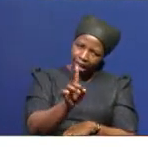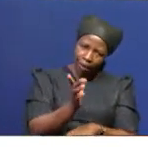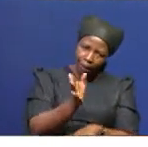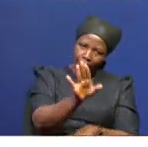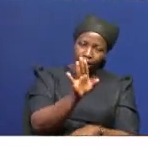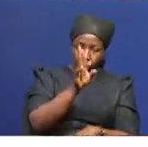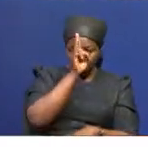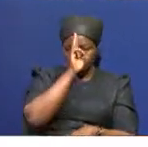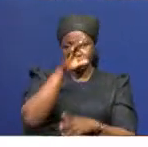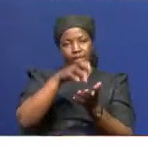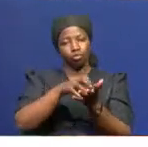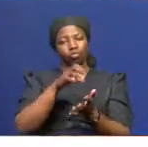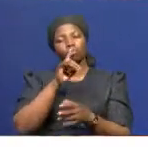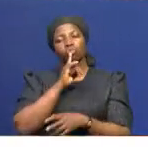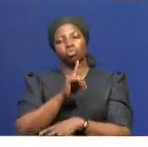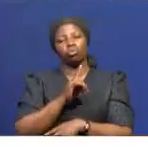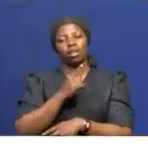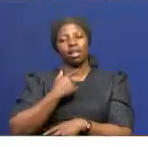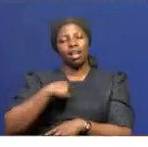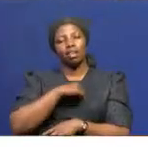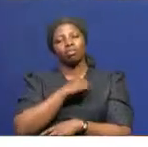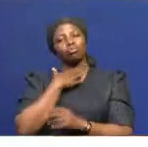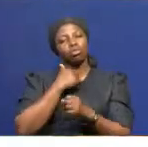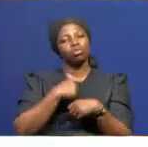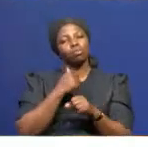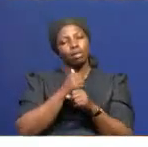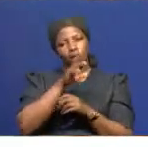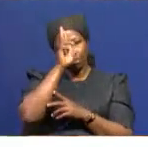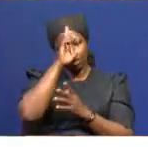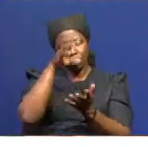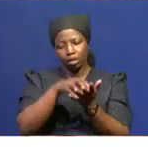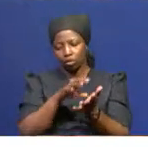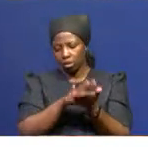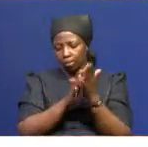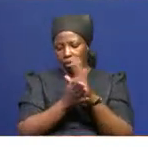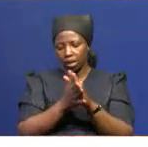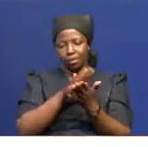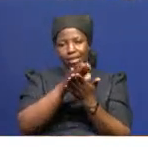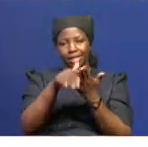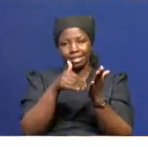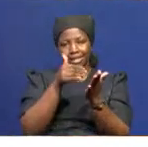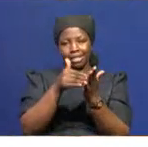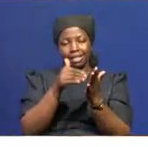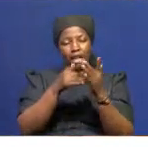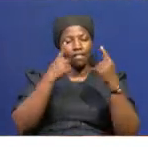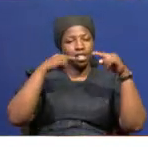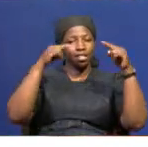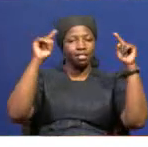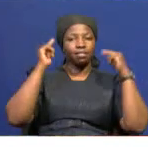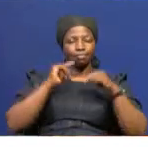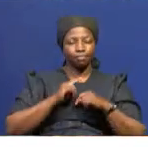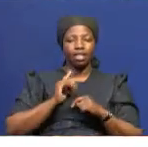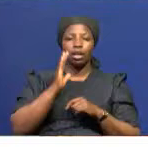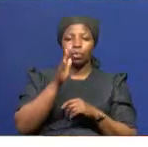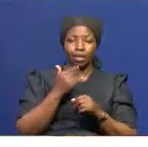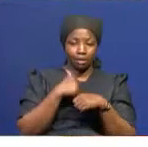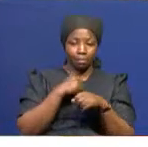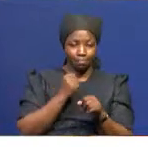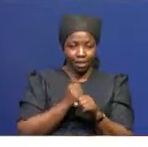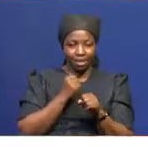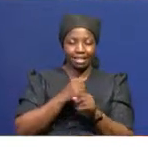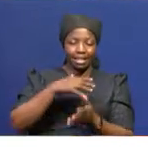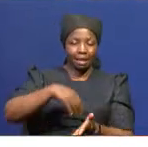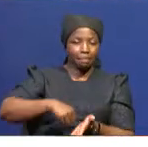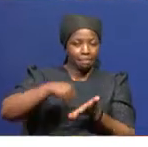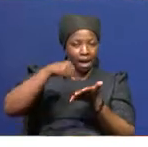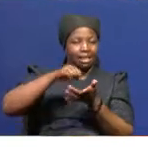station. And therefore, we want to make the police stations to become the center of excellence. We shall make the respective